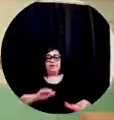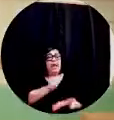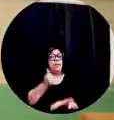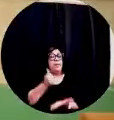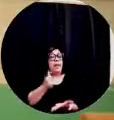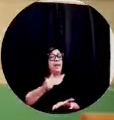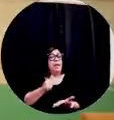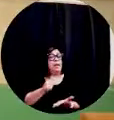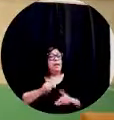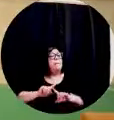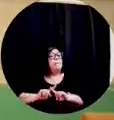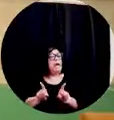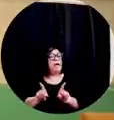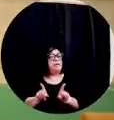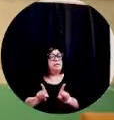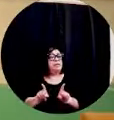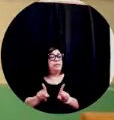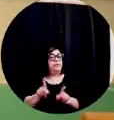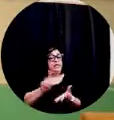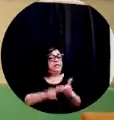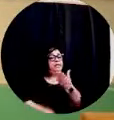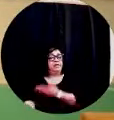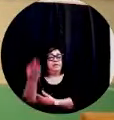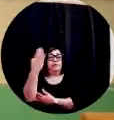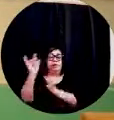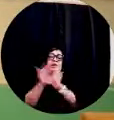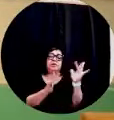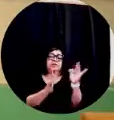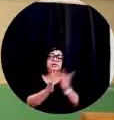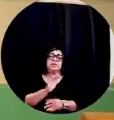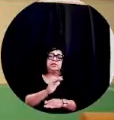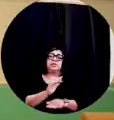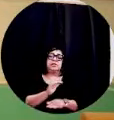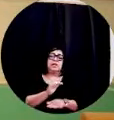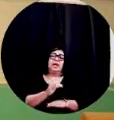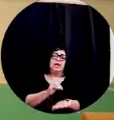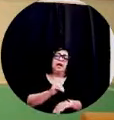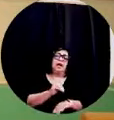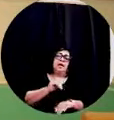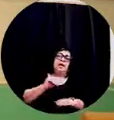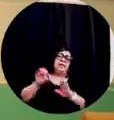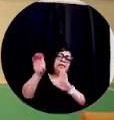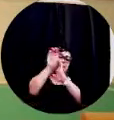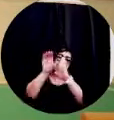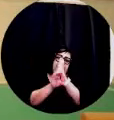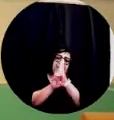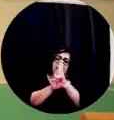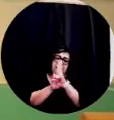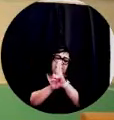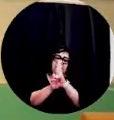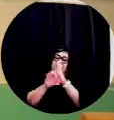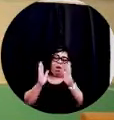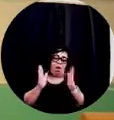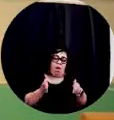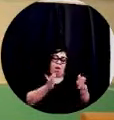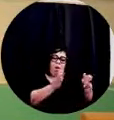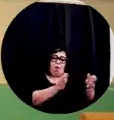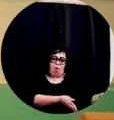However, this morning, Jesus demands a point of order, declaring he is